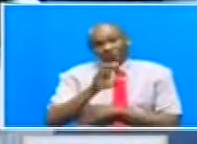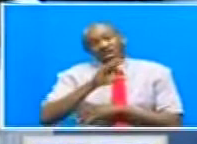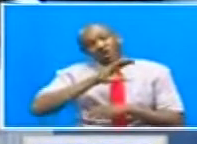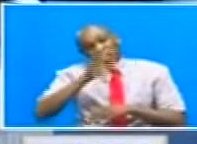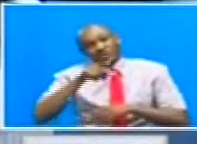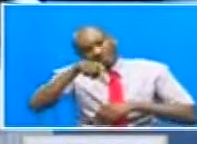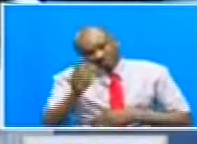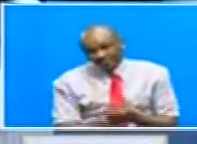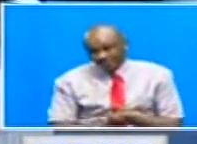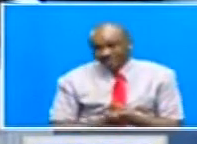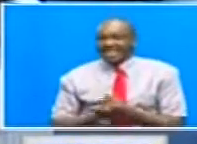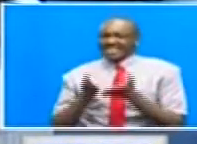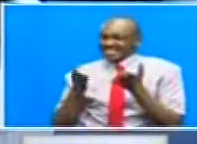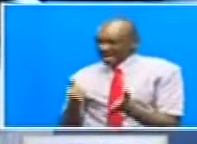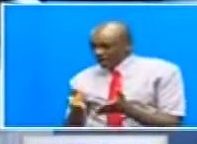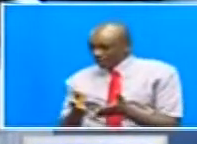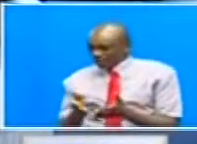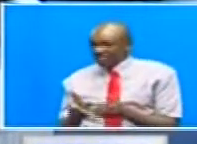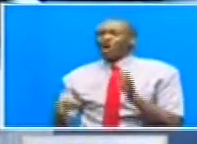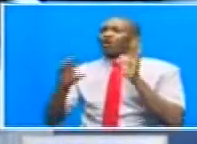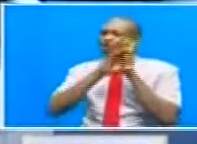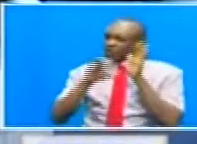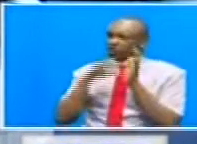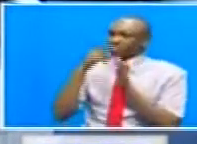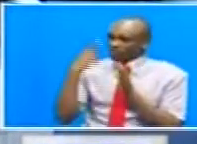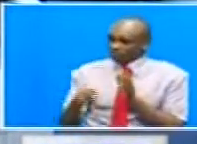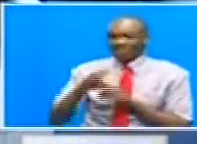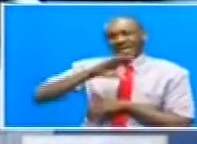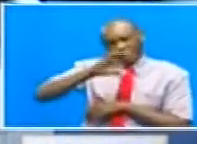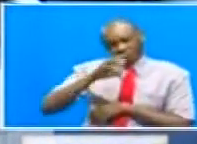Now, constitutionally, mm-hmm, Mwaura, it says that the counties